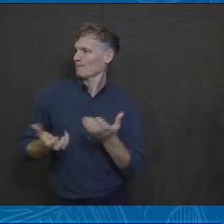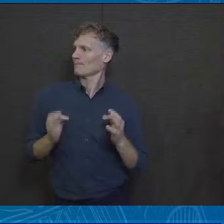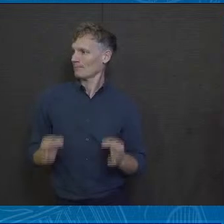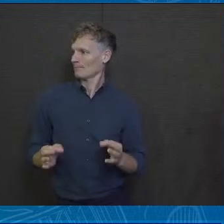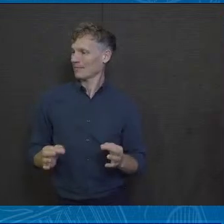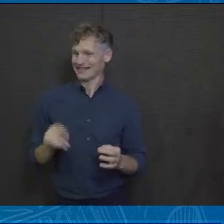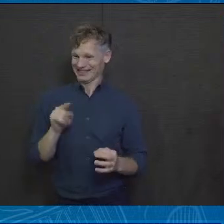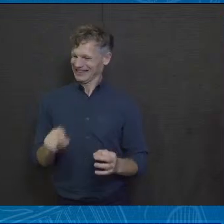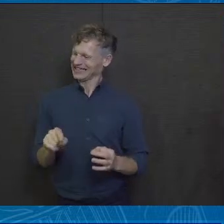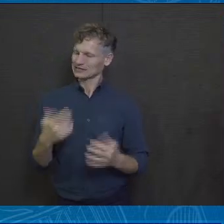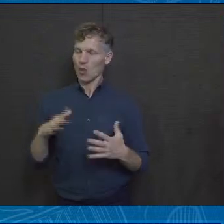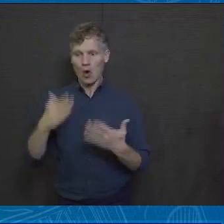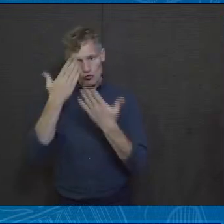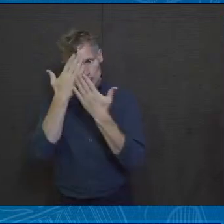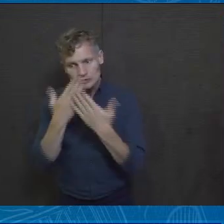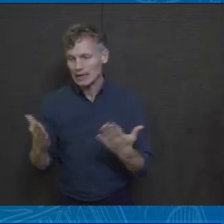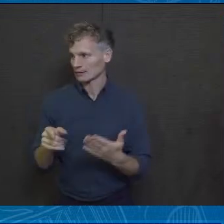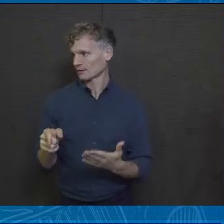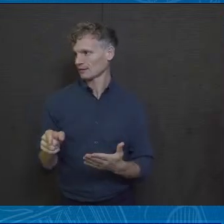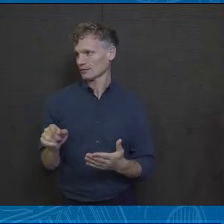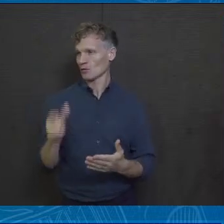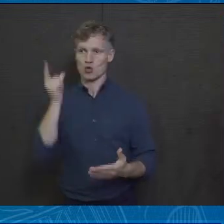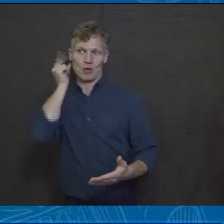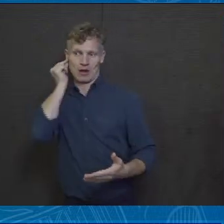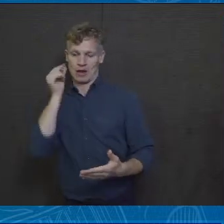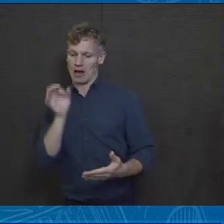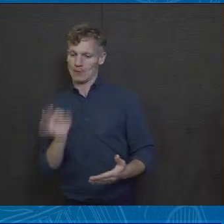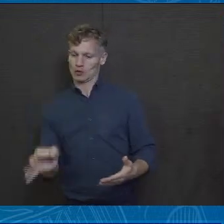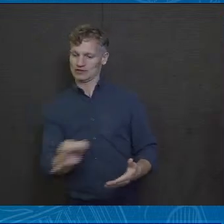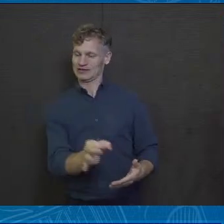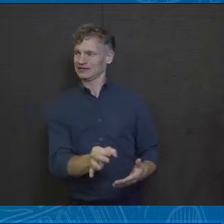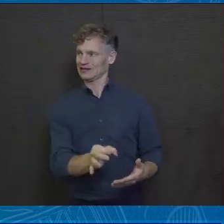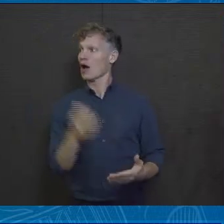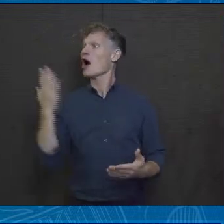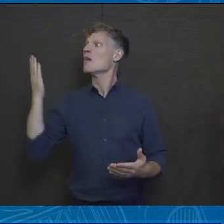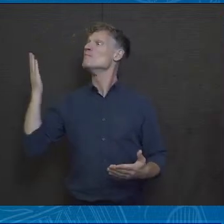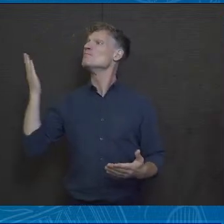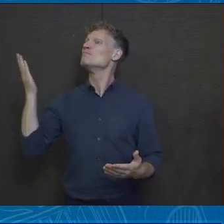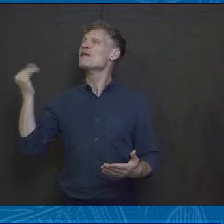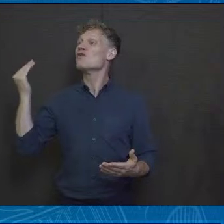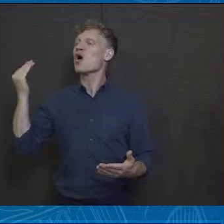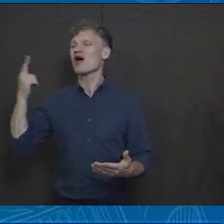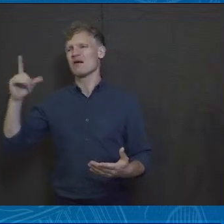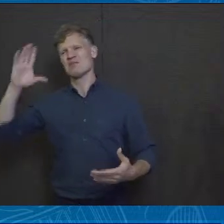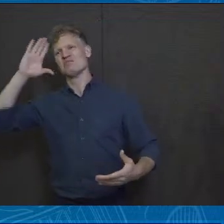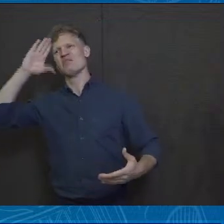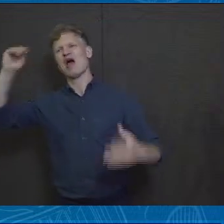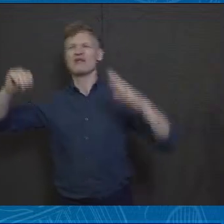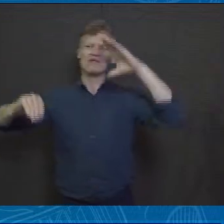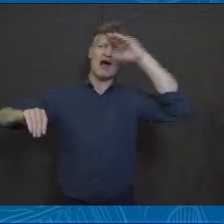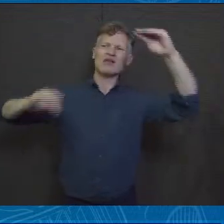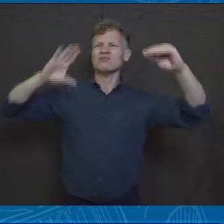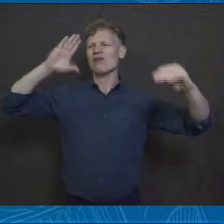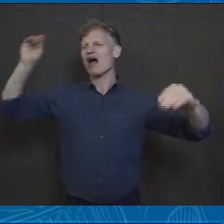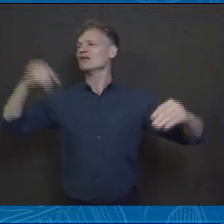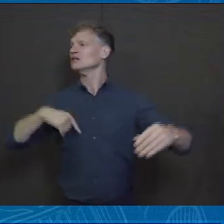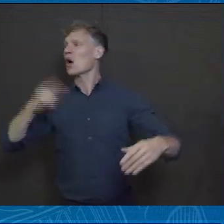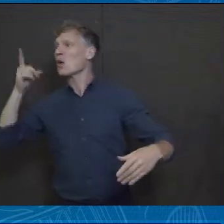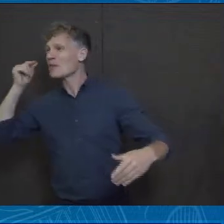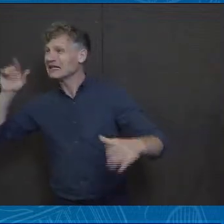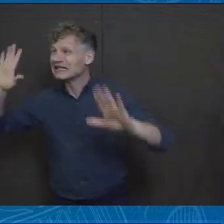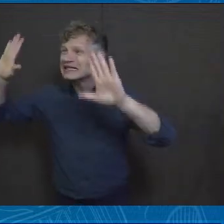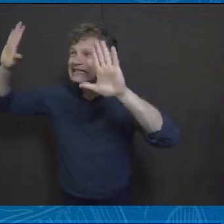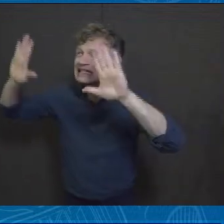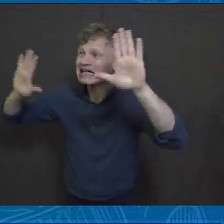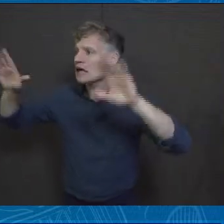as we can do things. They always said, oh, you talk too much, you do this, you do that. Now we are taking it to a very good use on